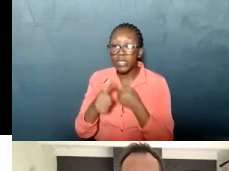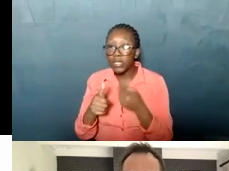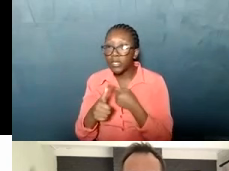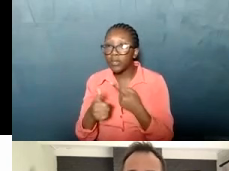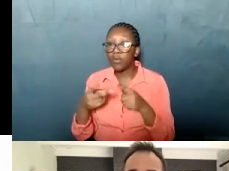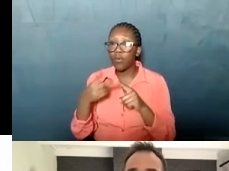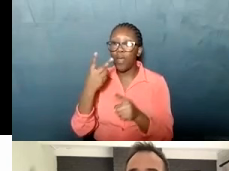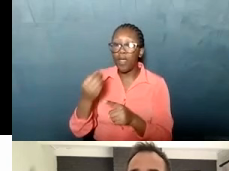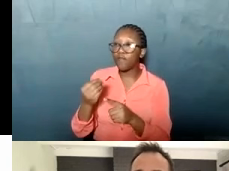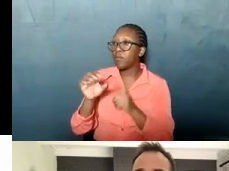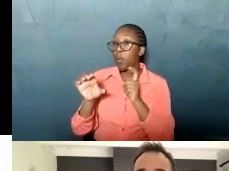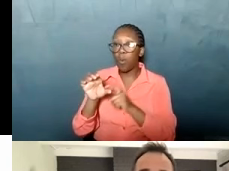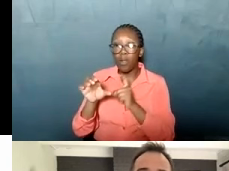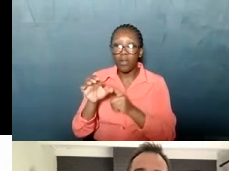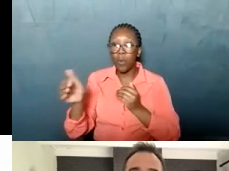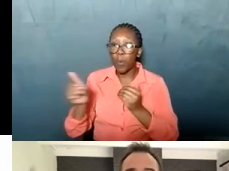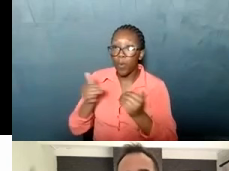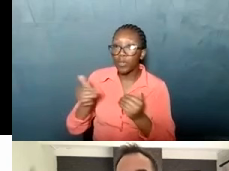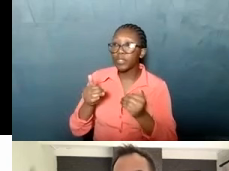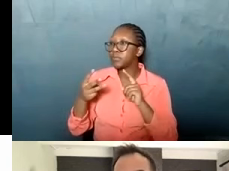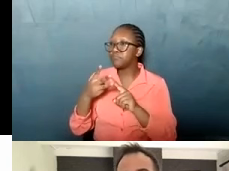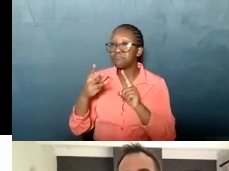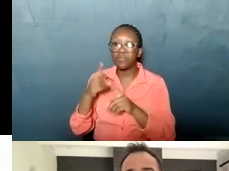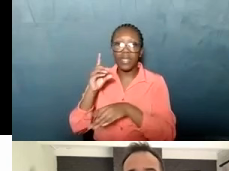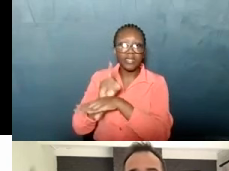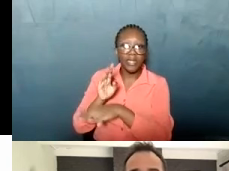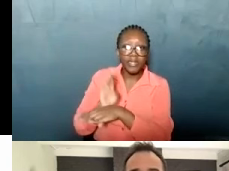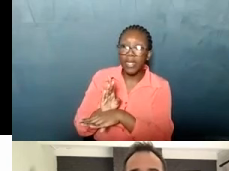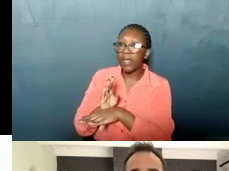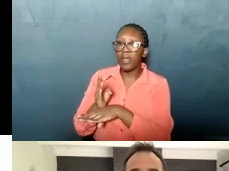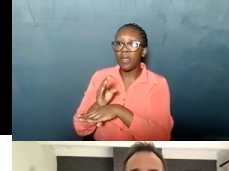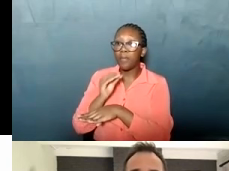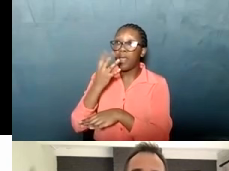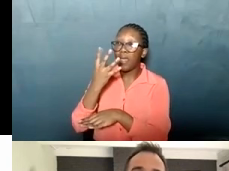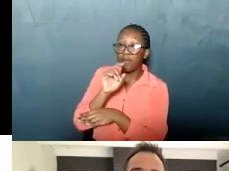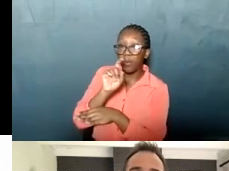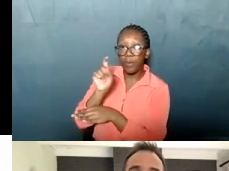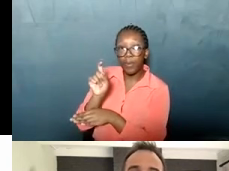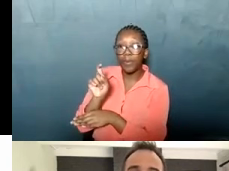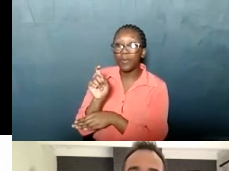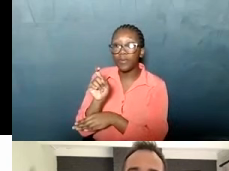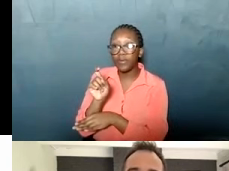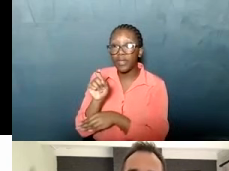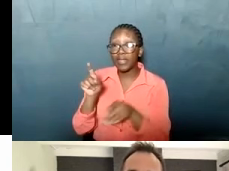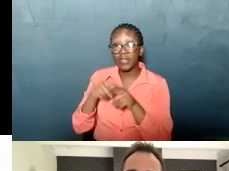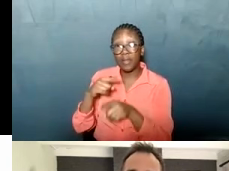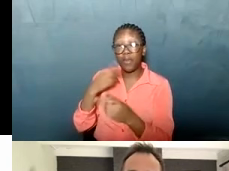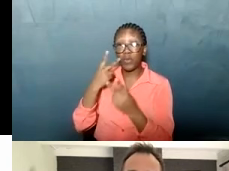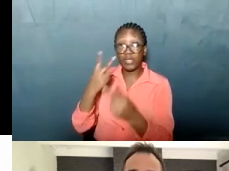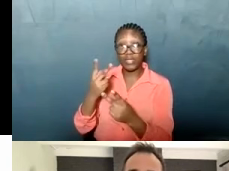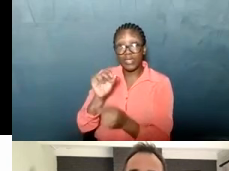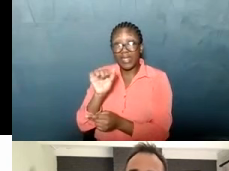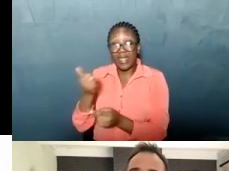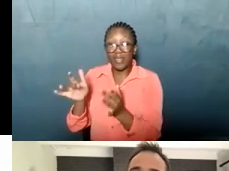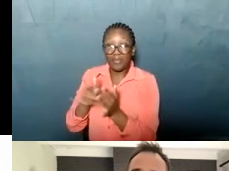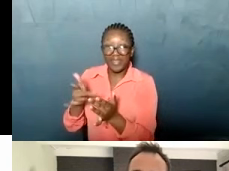quality control measures and cloud data management for remote surveillance. And as illustrated on the second page,